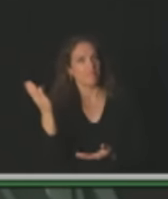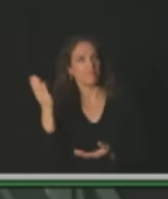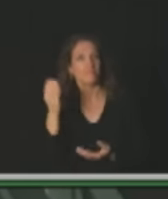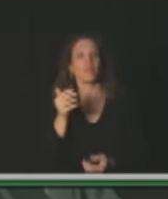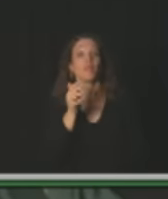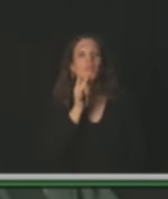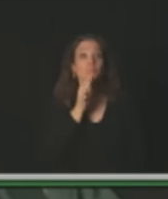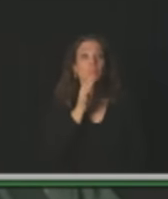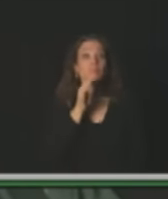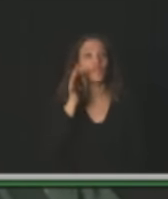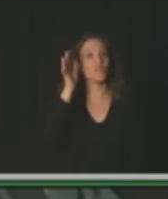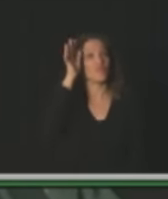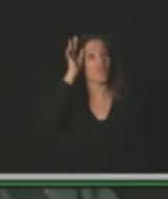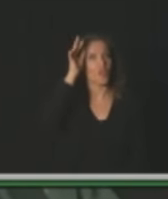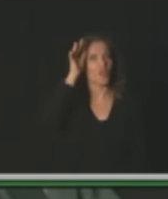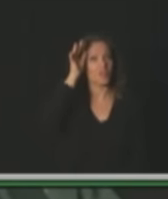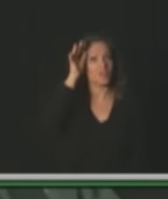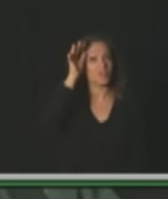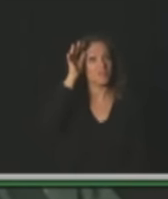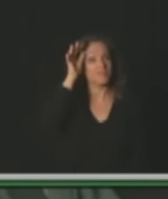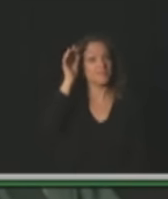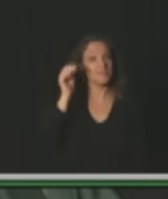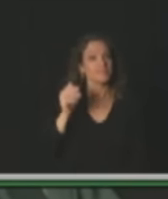Mothers and fathers,